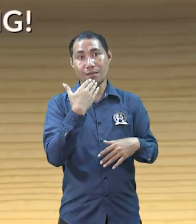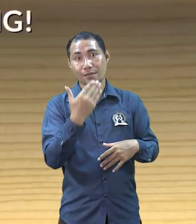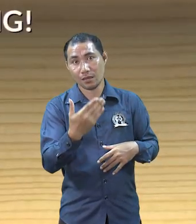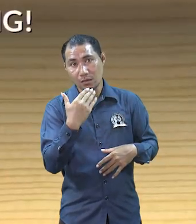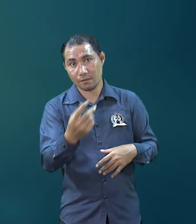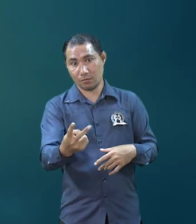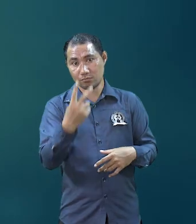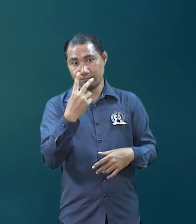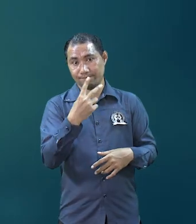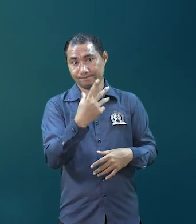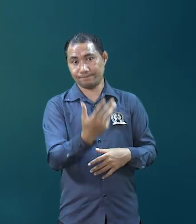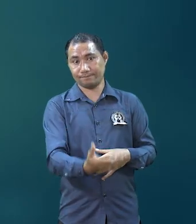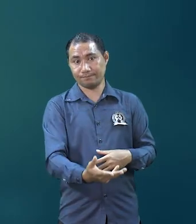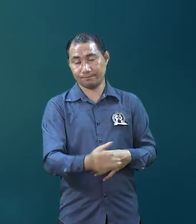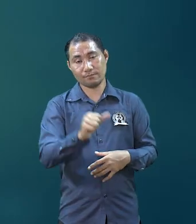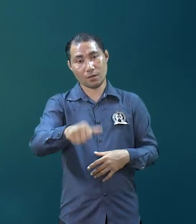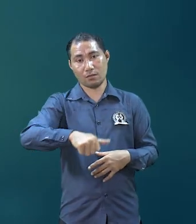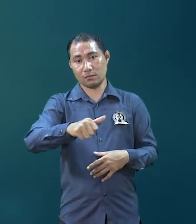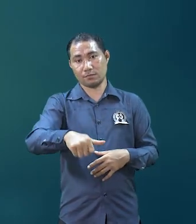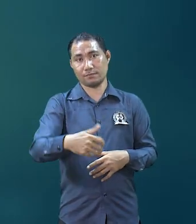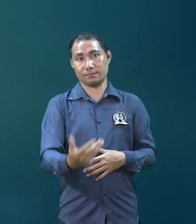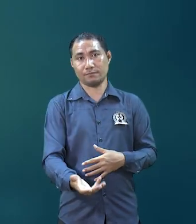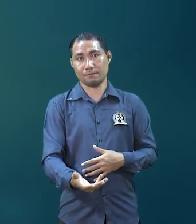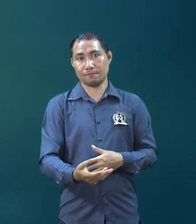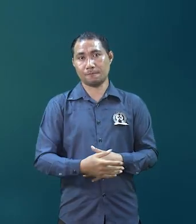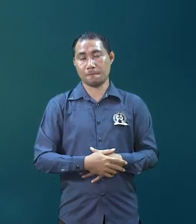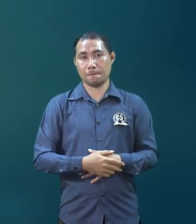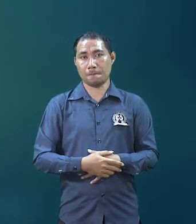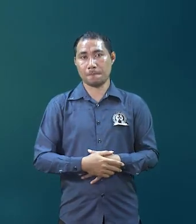you for watching. Right.